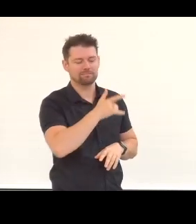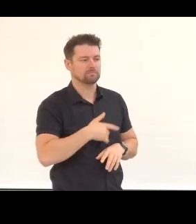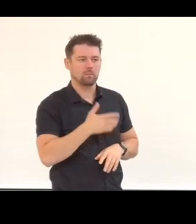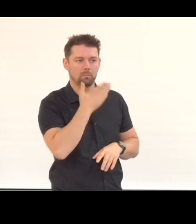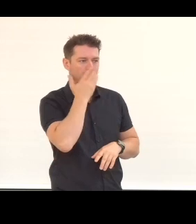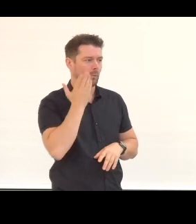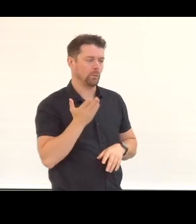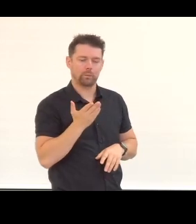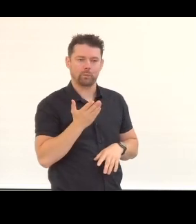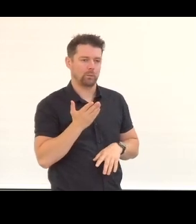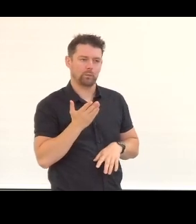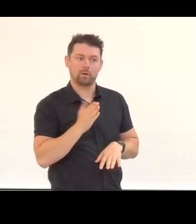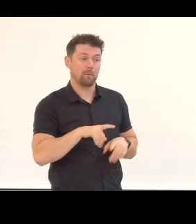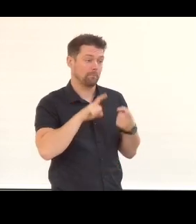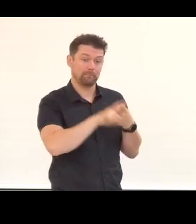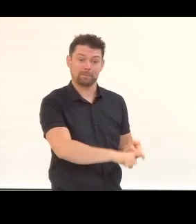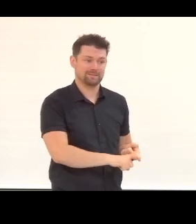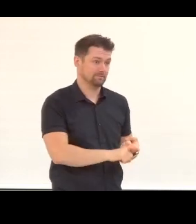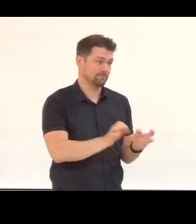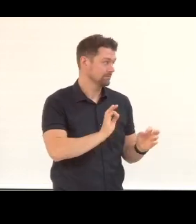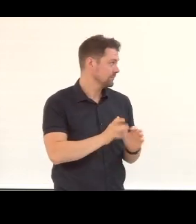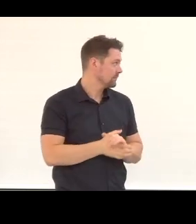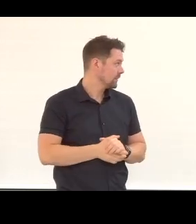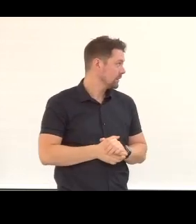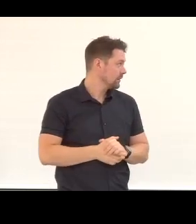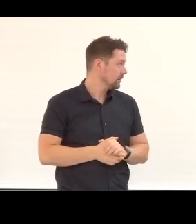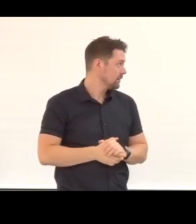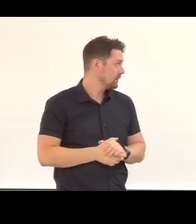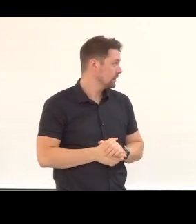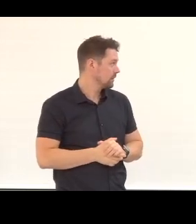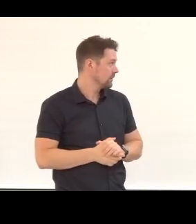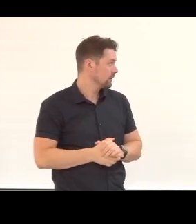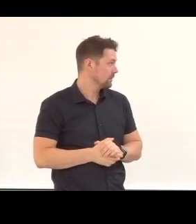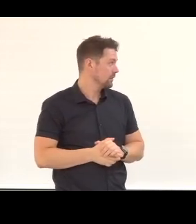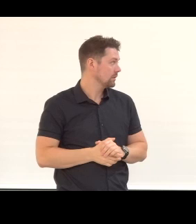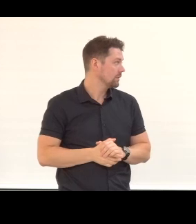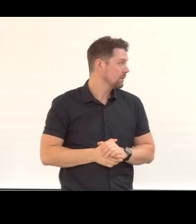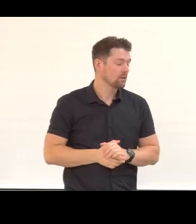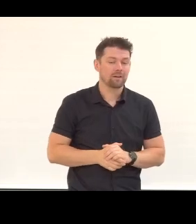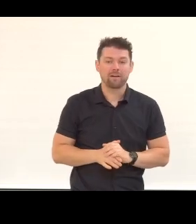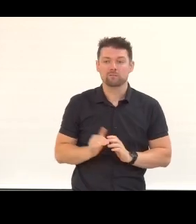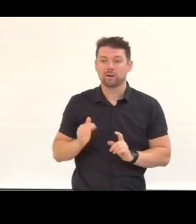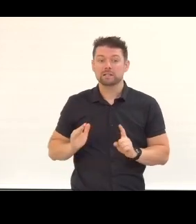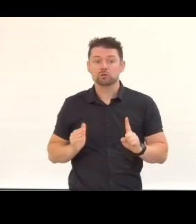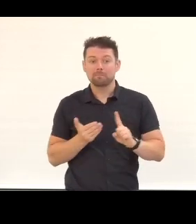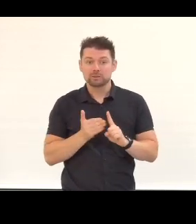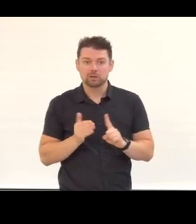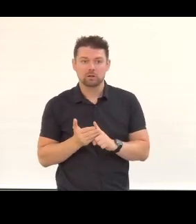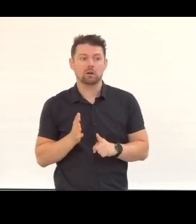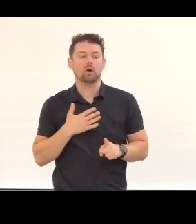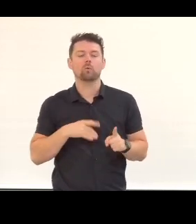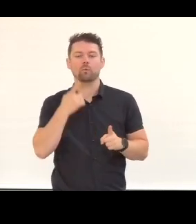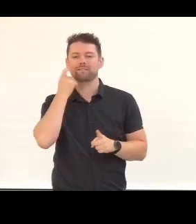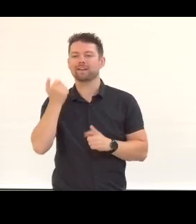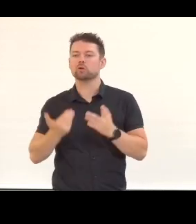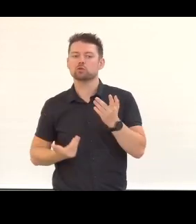At least not a permanent one. We made it our mission for each mission to find a new location on Earth.